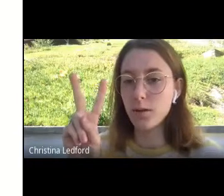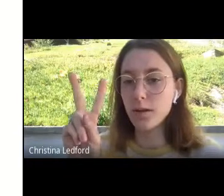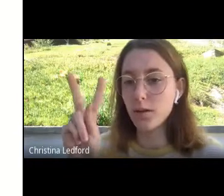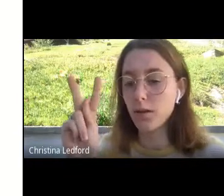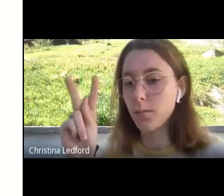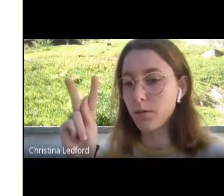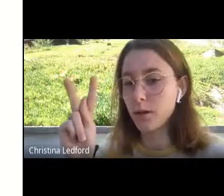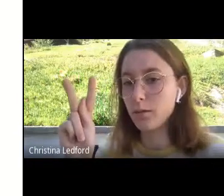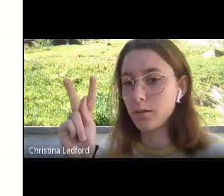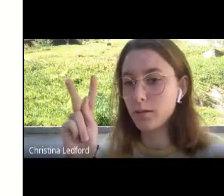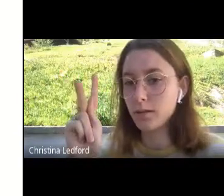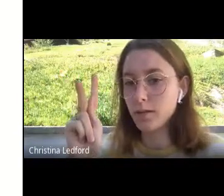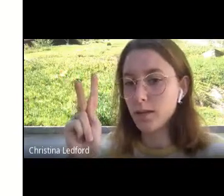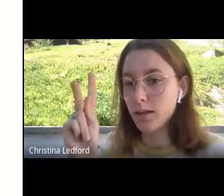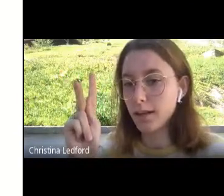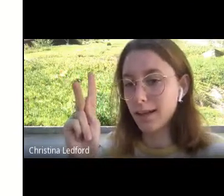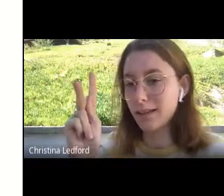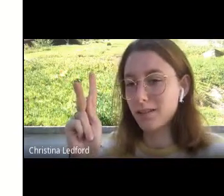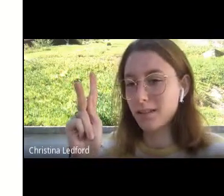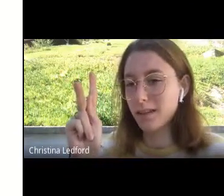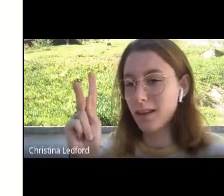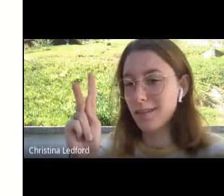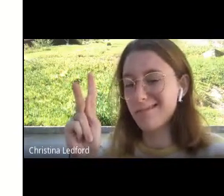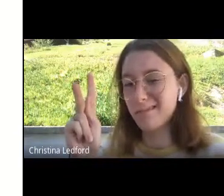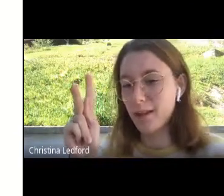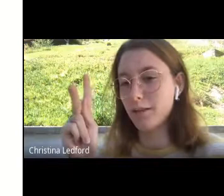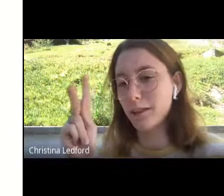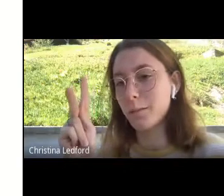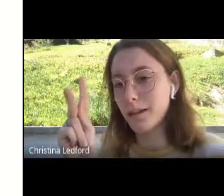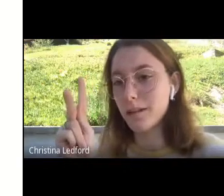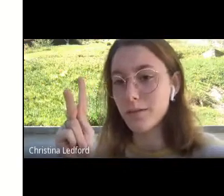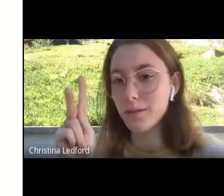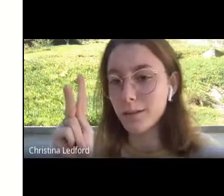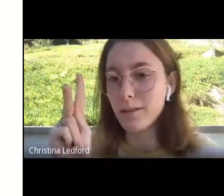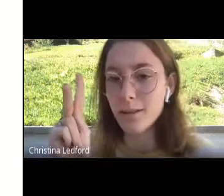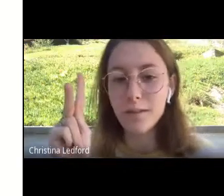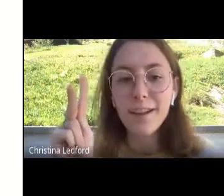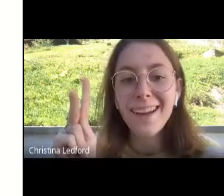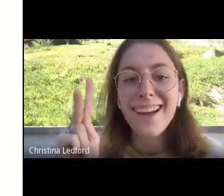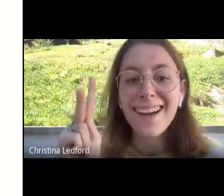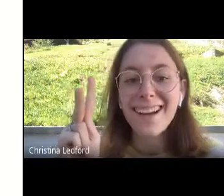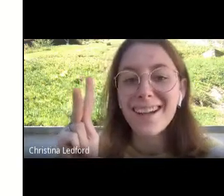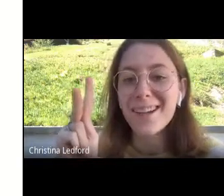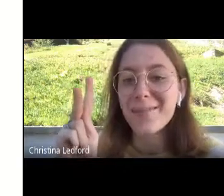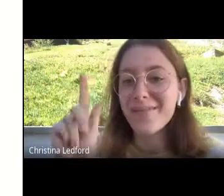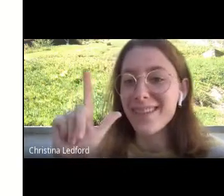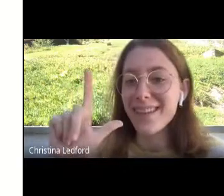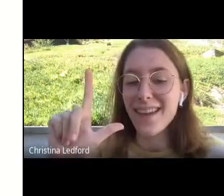and then you put your thumb through, and it kind of looks like a K. Not really, but kind of, if you look close enough.